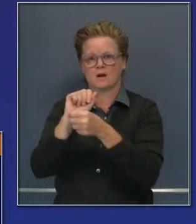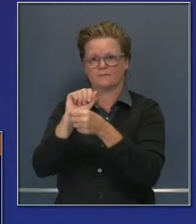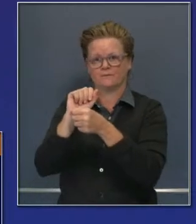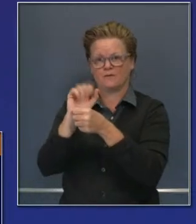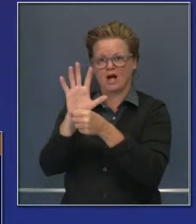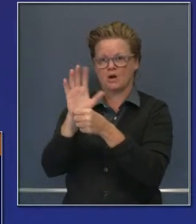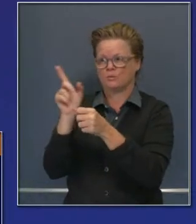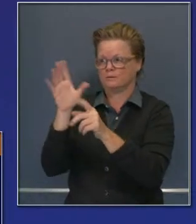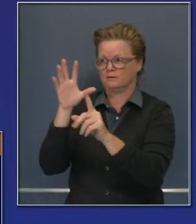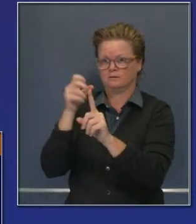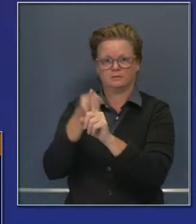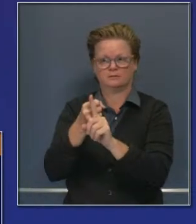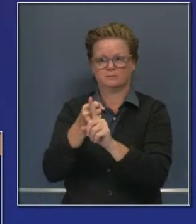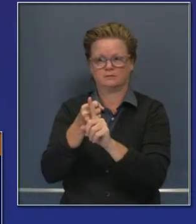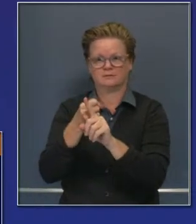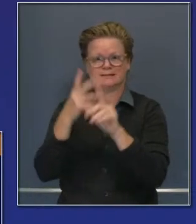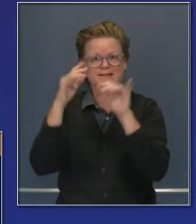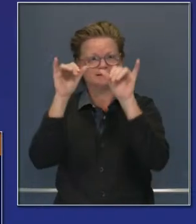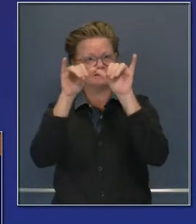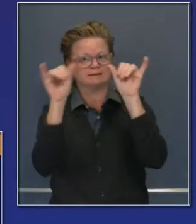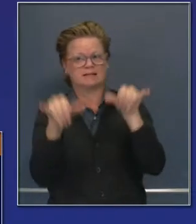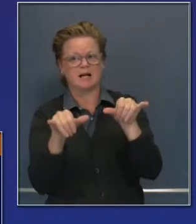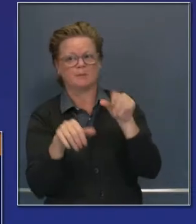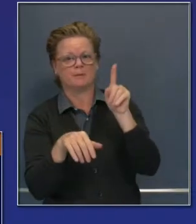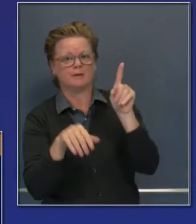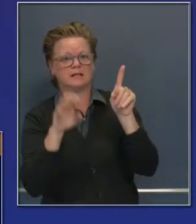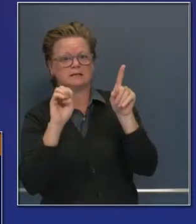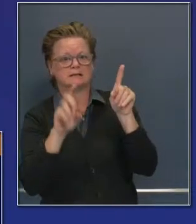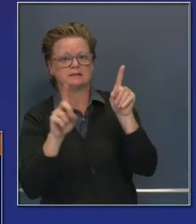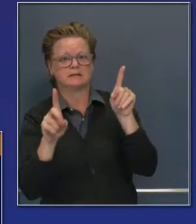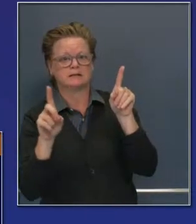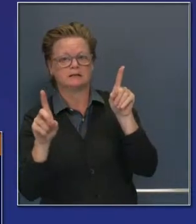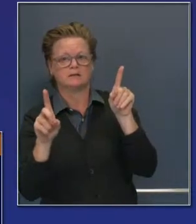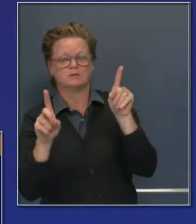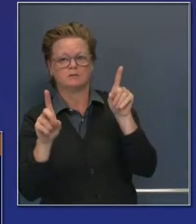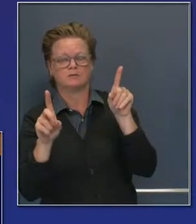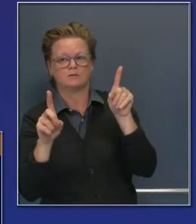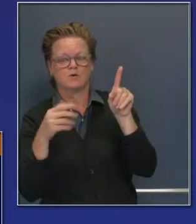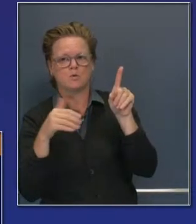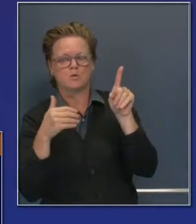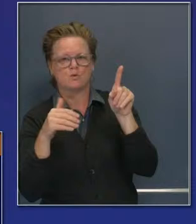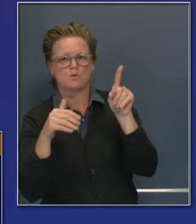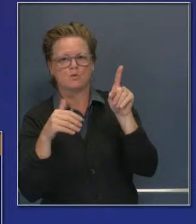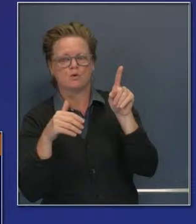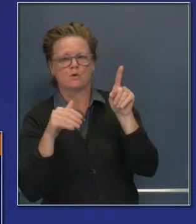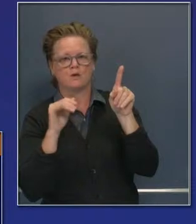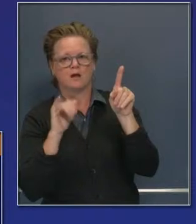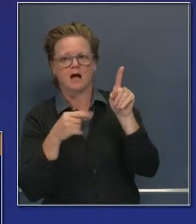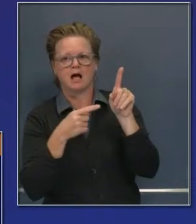assistance system here in the state of California. This system is an old,